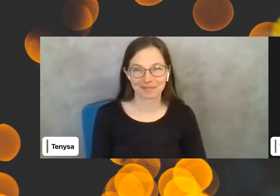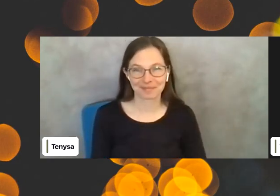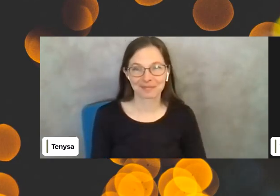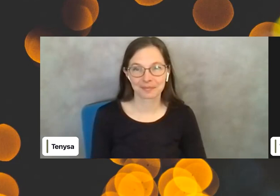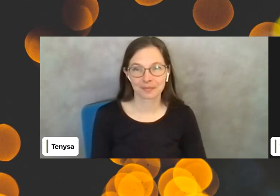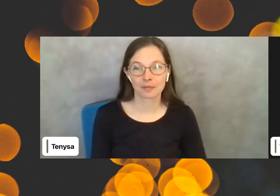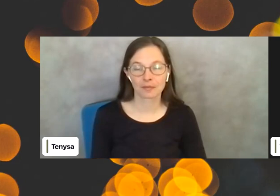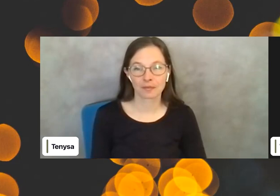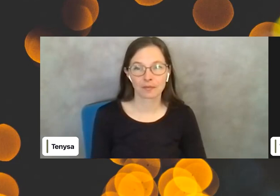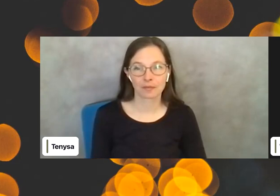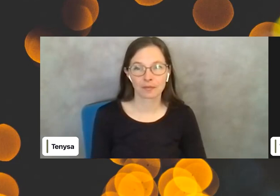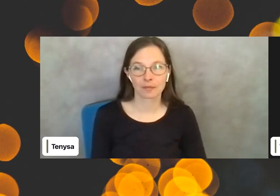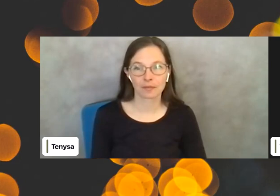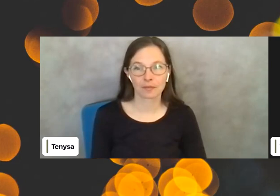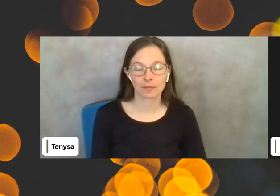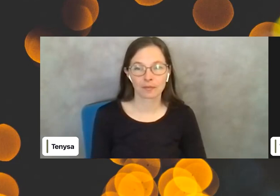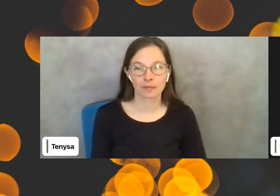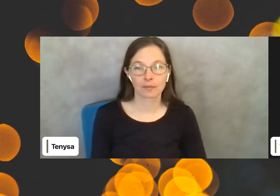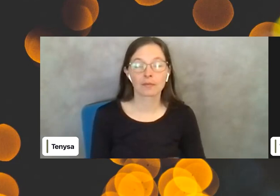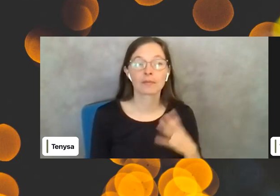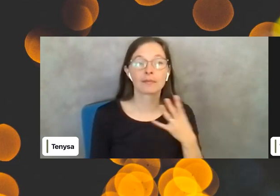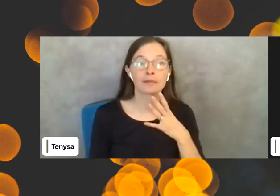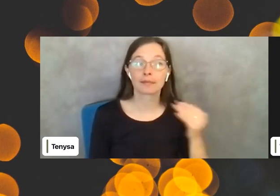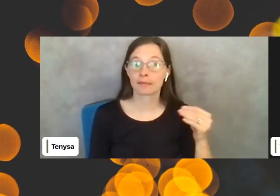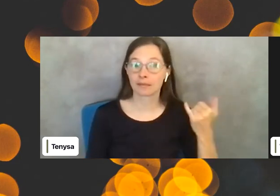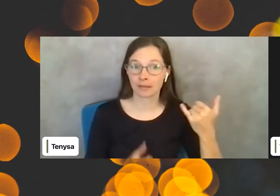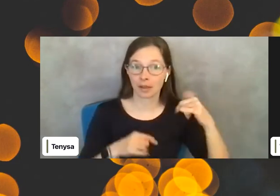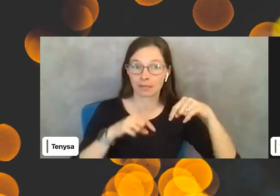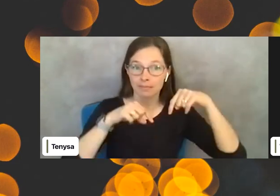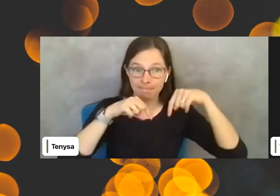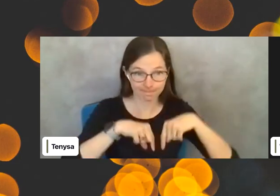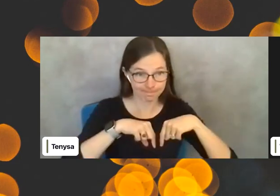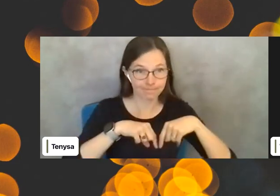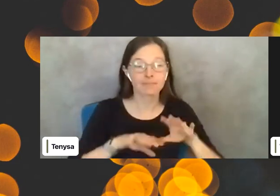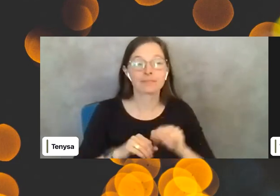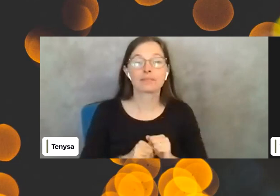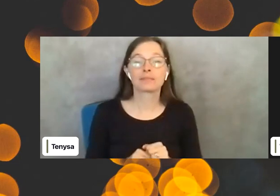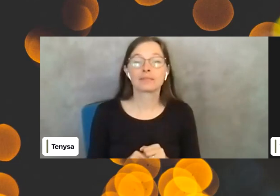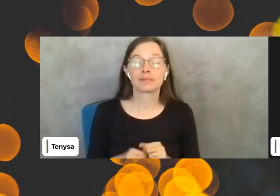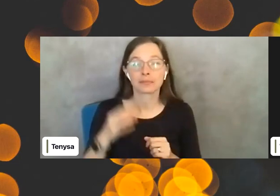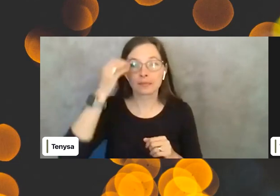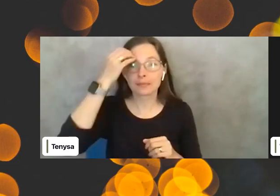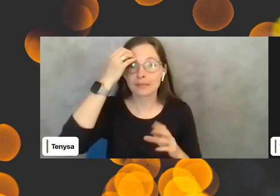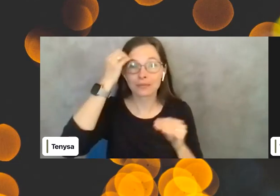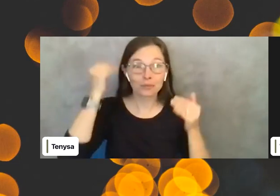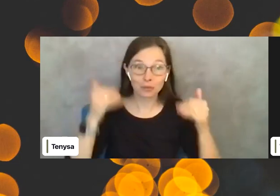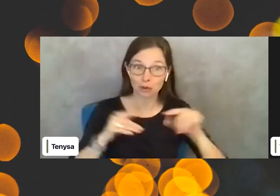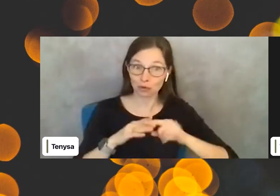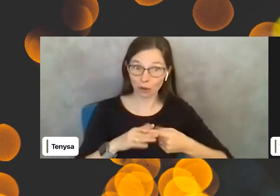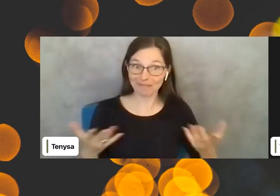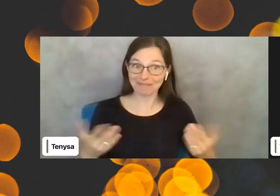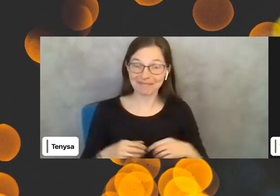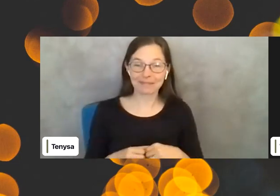And we bring those legs back down. And let's get started, shall we? So